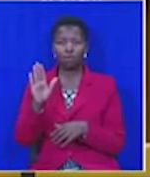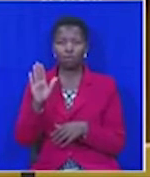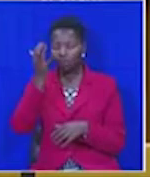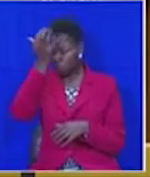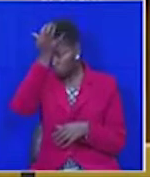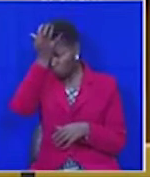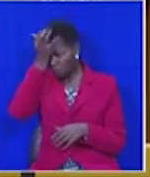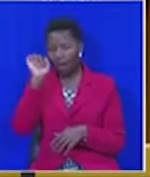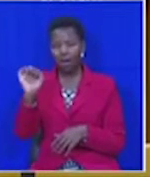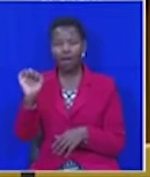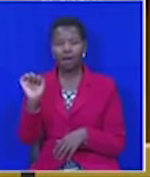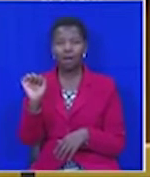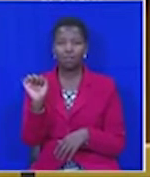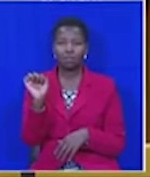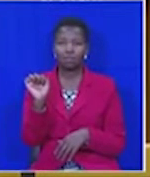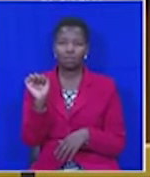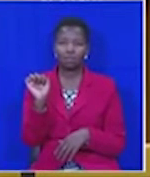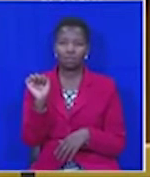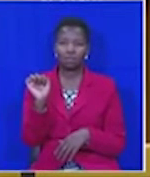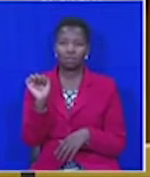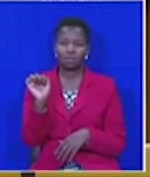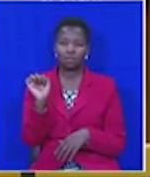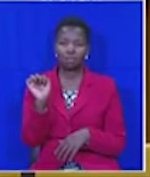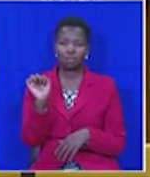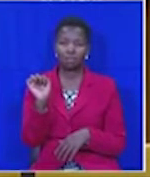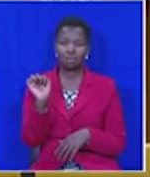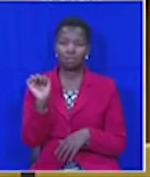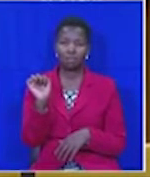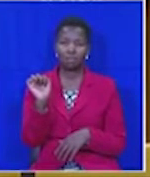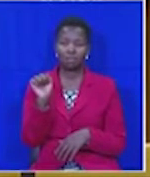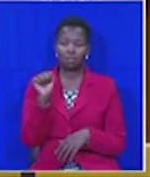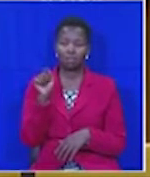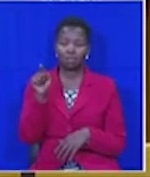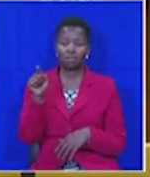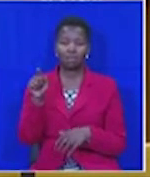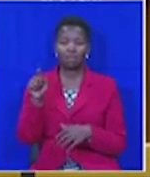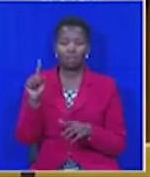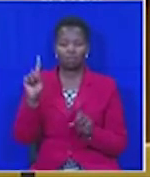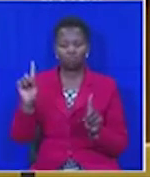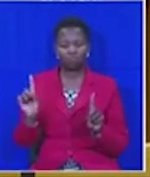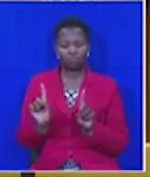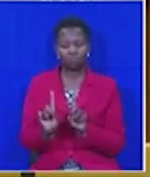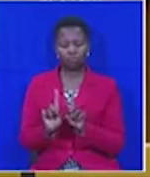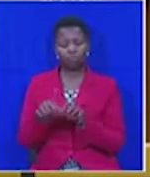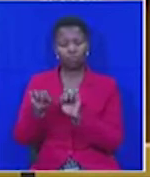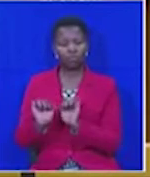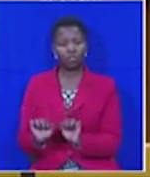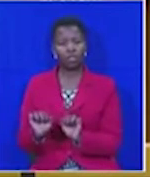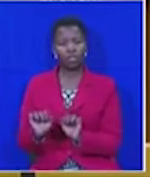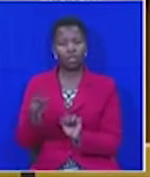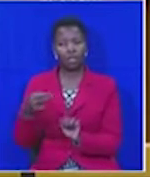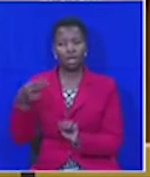a hlawuriwile to co-chair the Health High Commission by